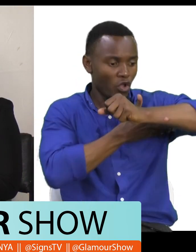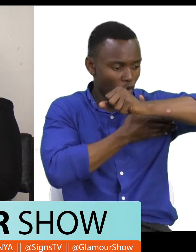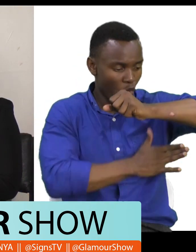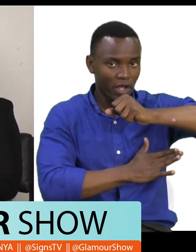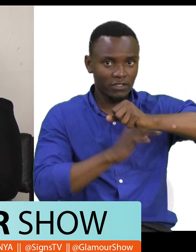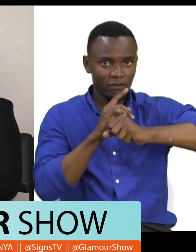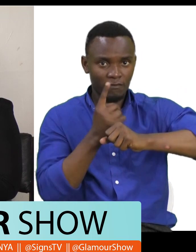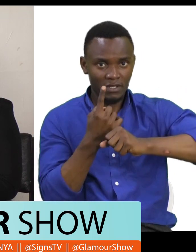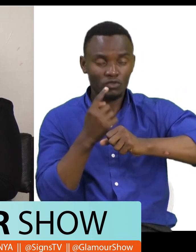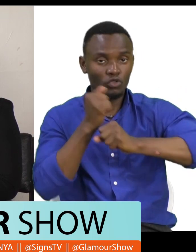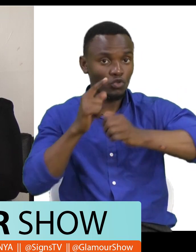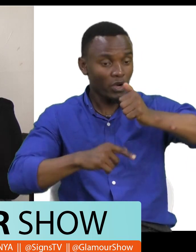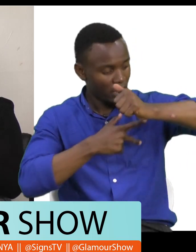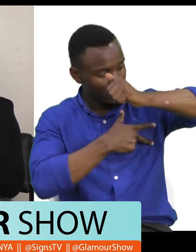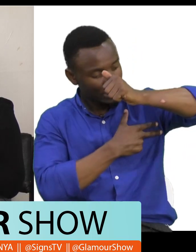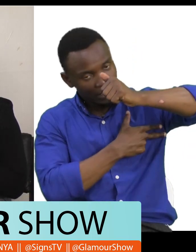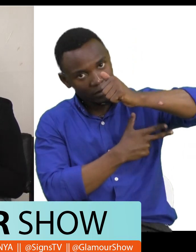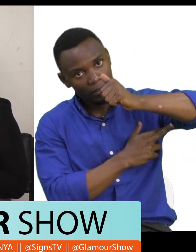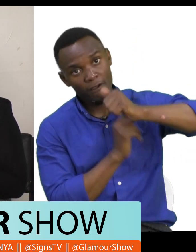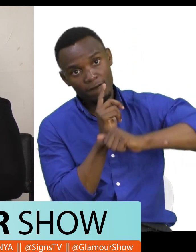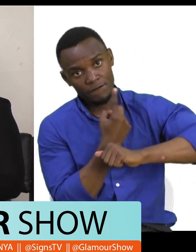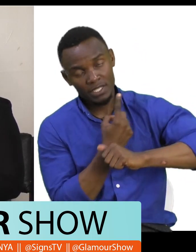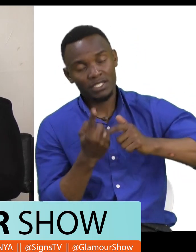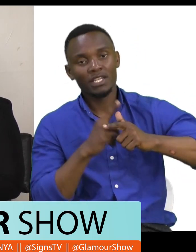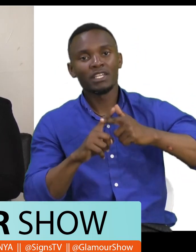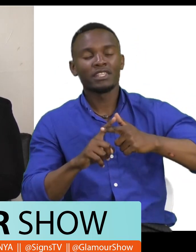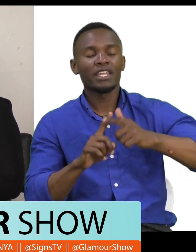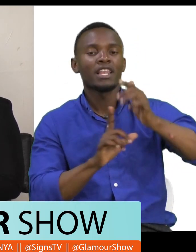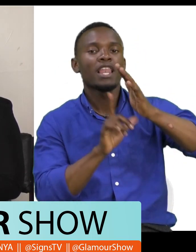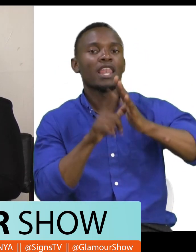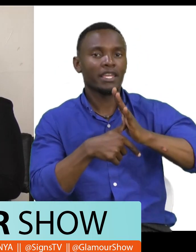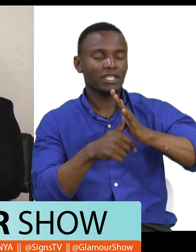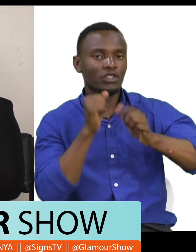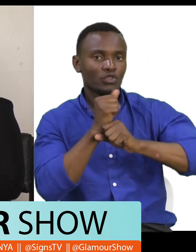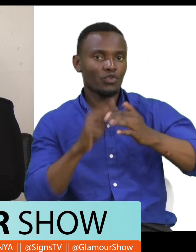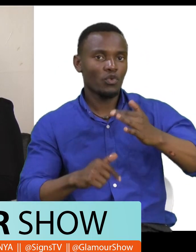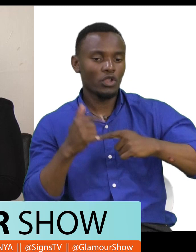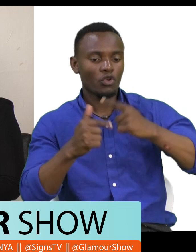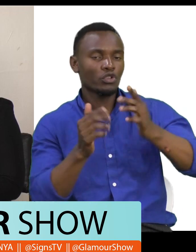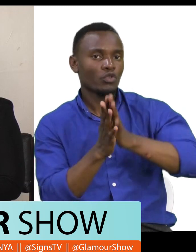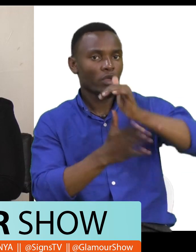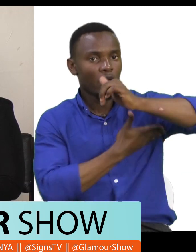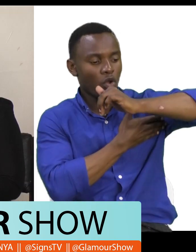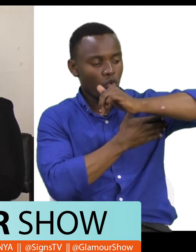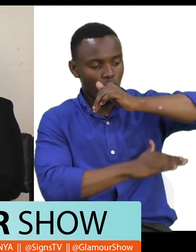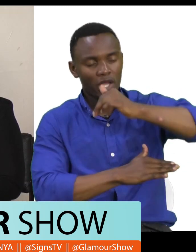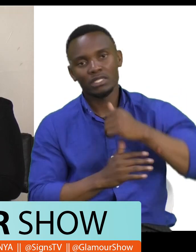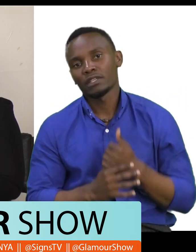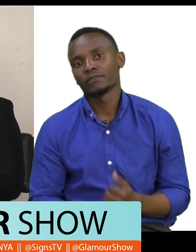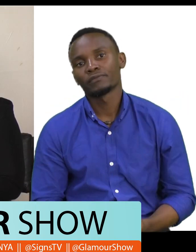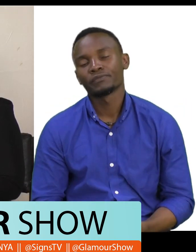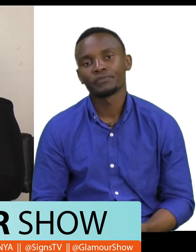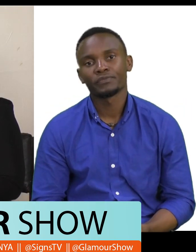hair. So you trim first that hair using small scissors, and then now you can continue with